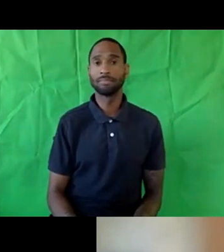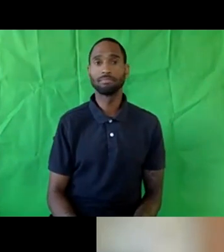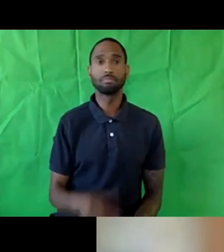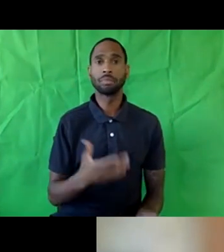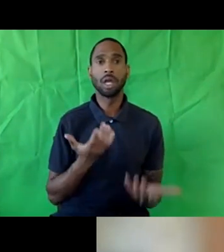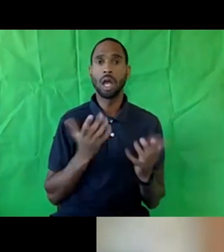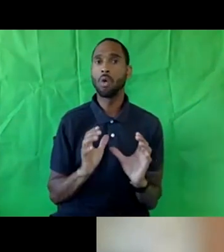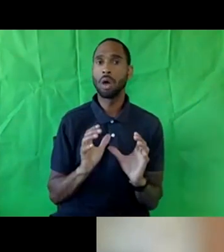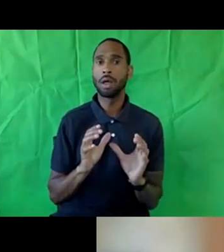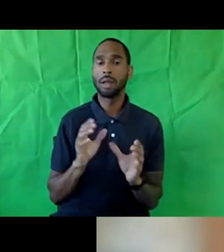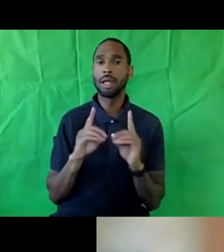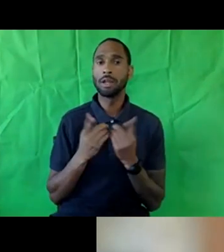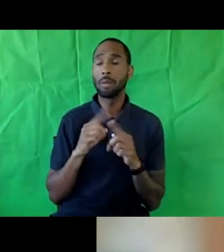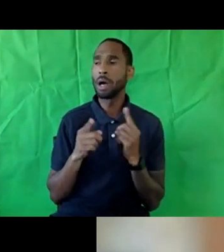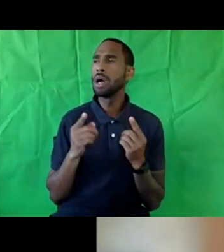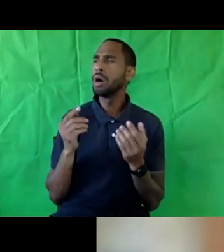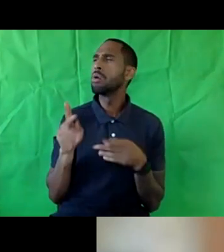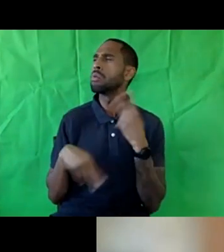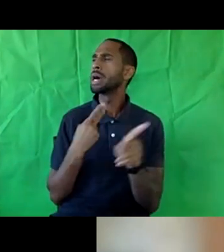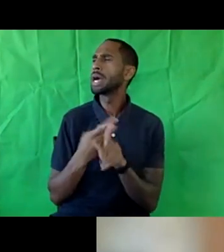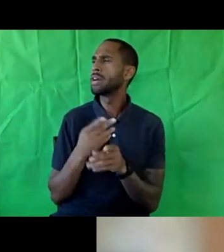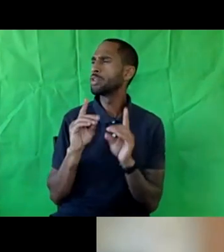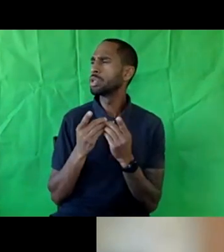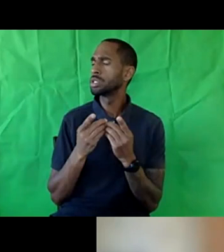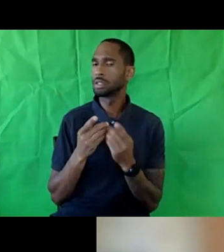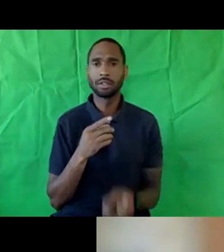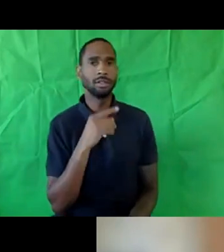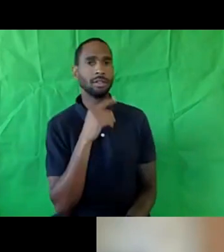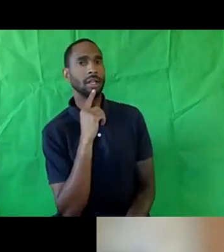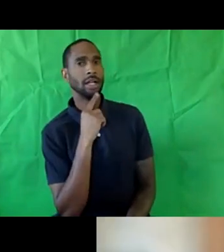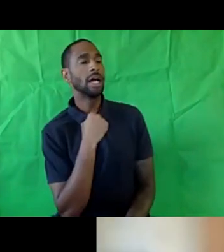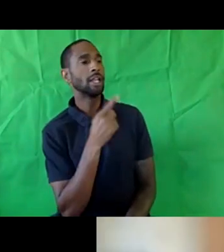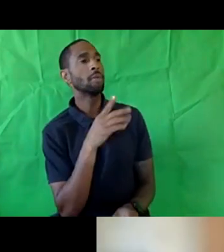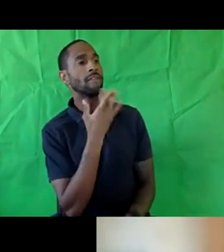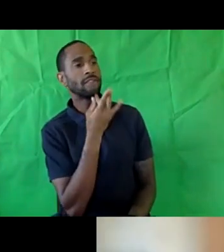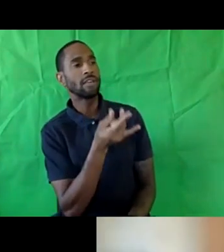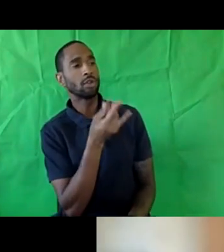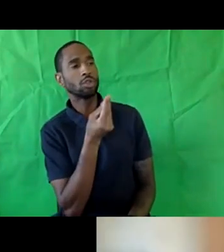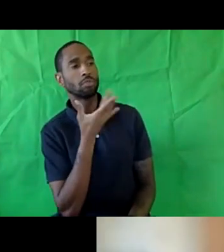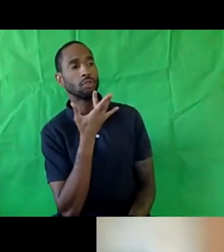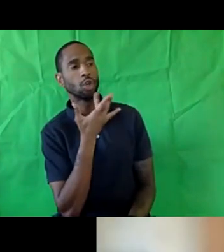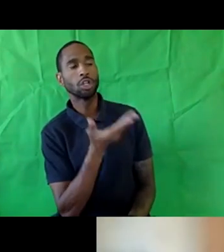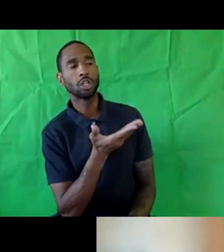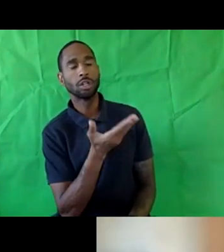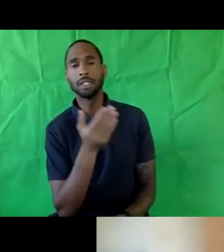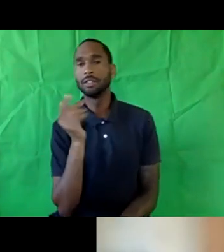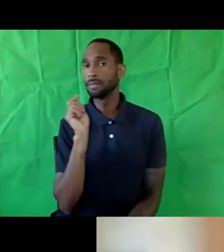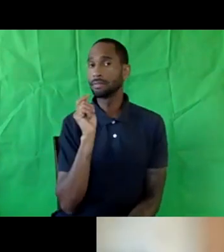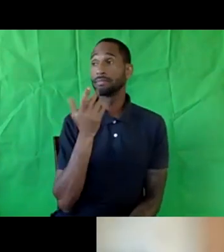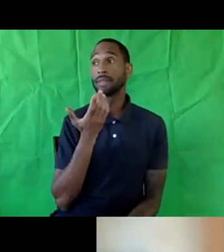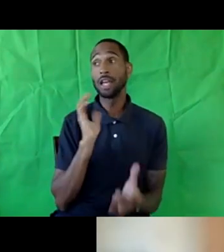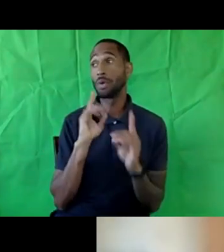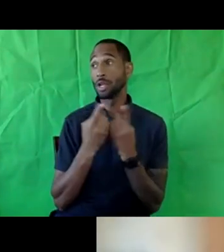but I would like to know what type of donuts you have. Tell me a flavor that you'd like. I don't want